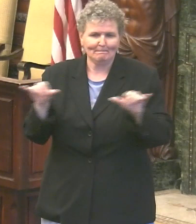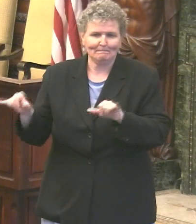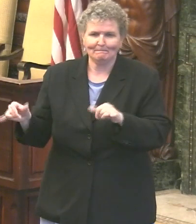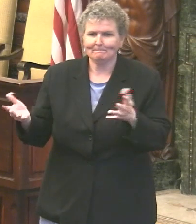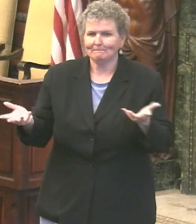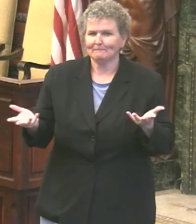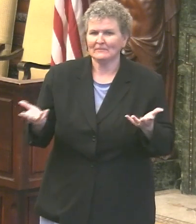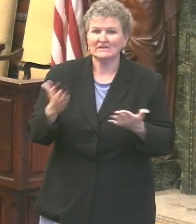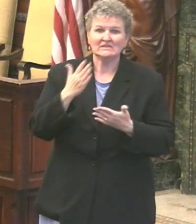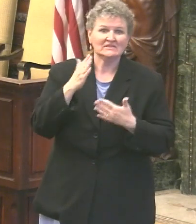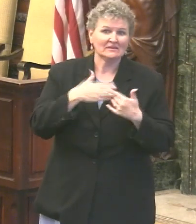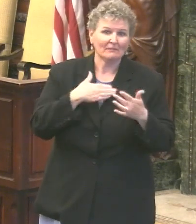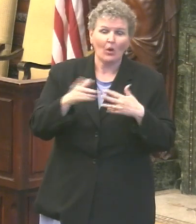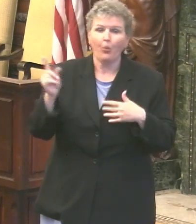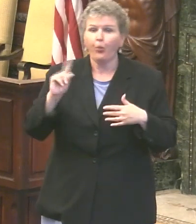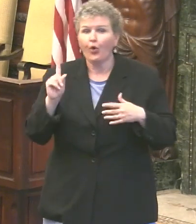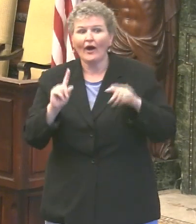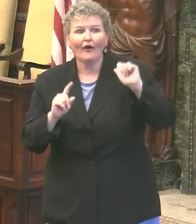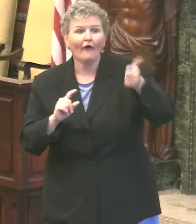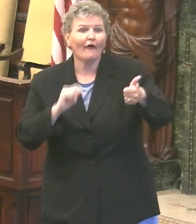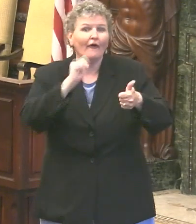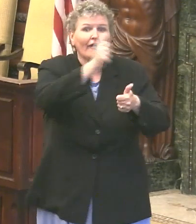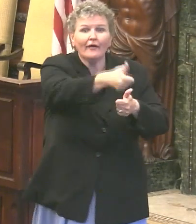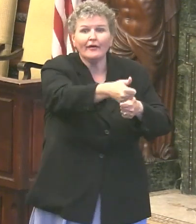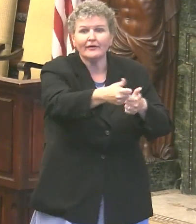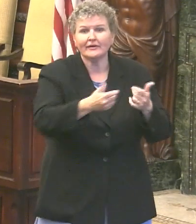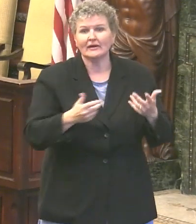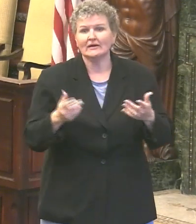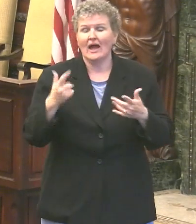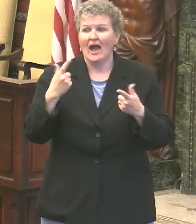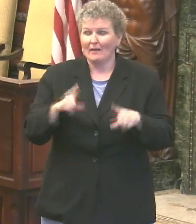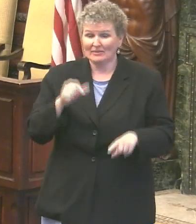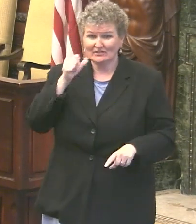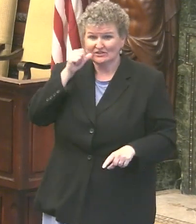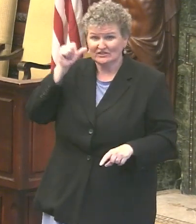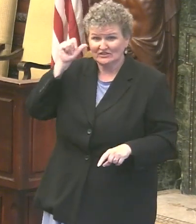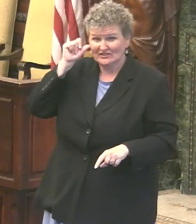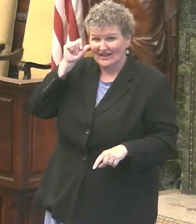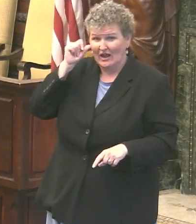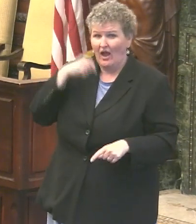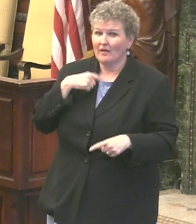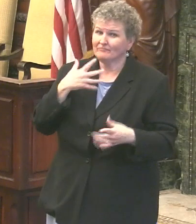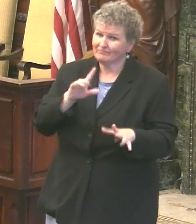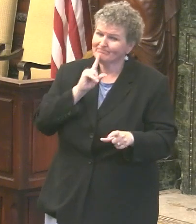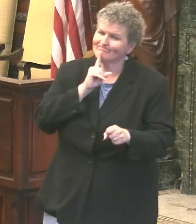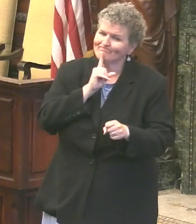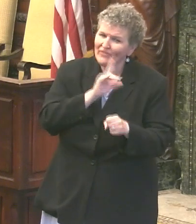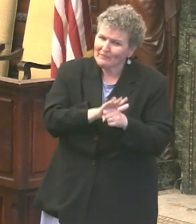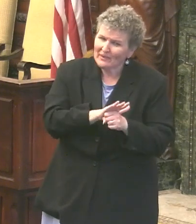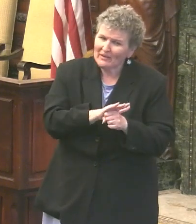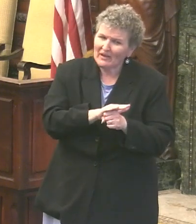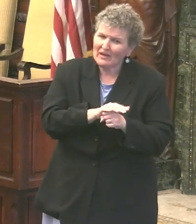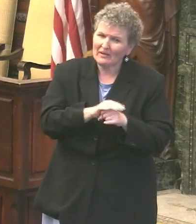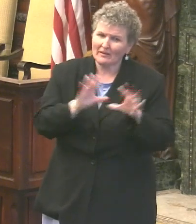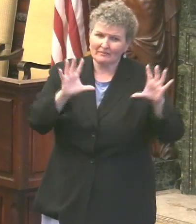important. It was yesterday, and I've committed to meeting in the future. I think